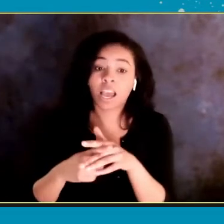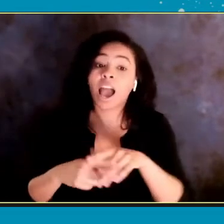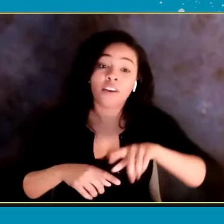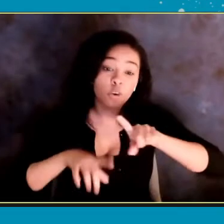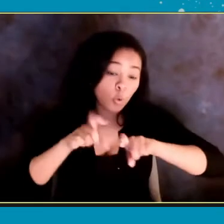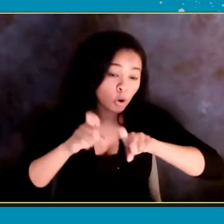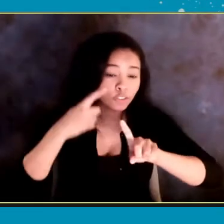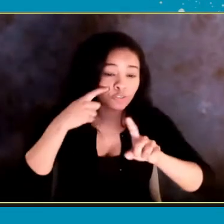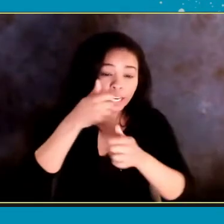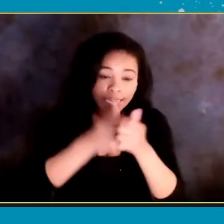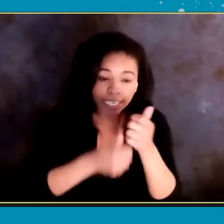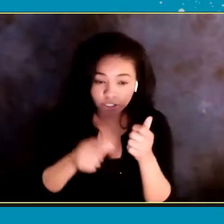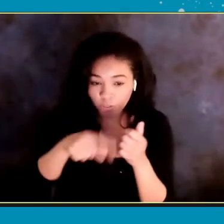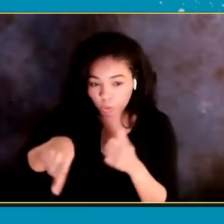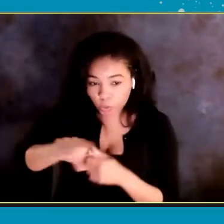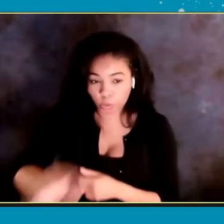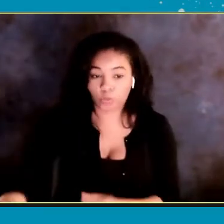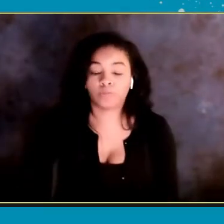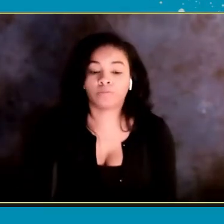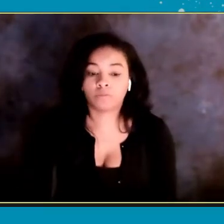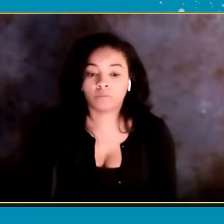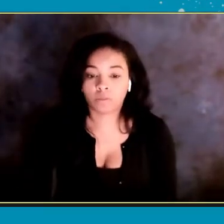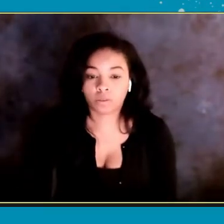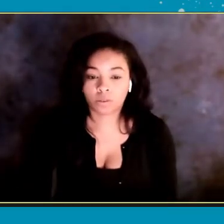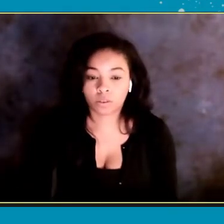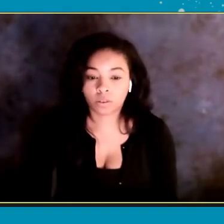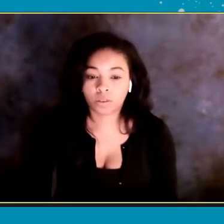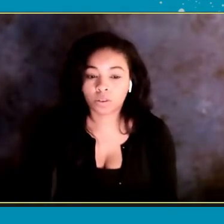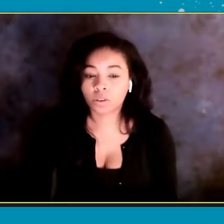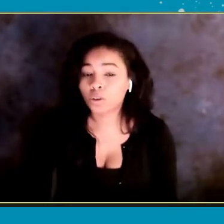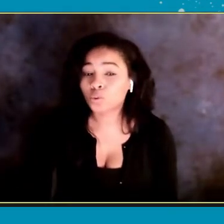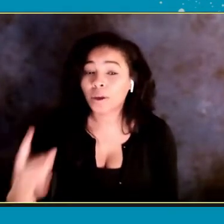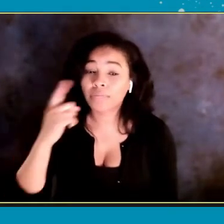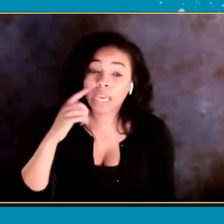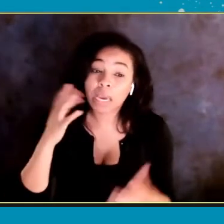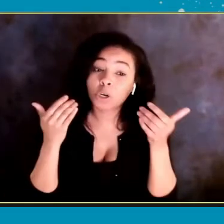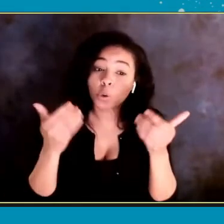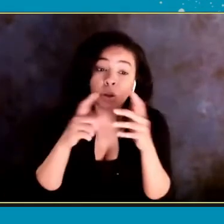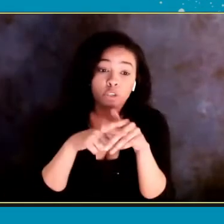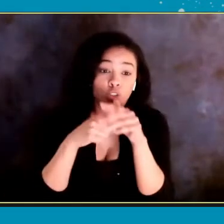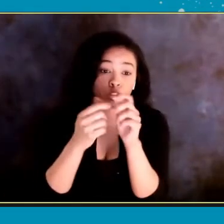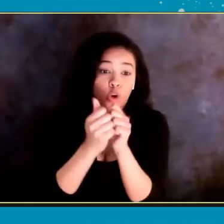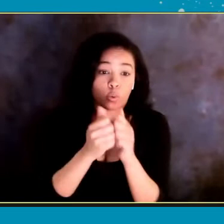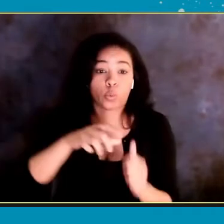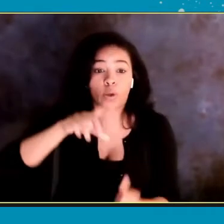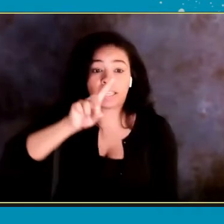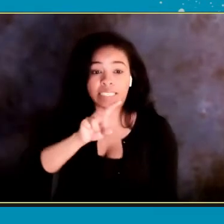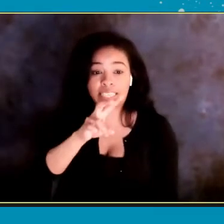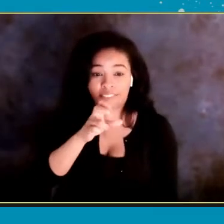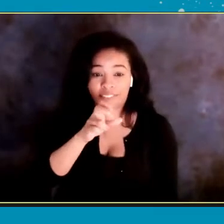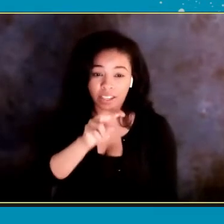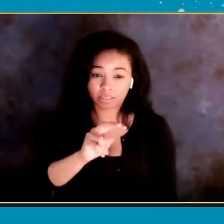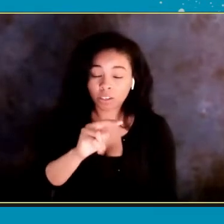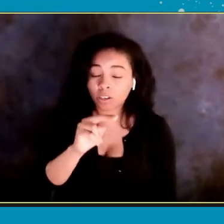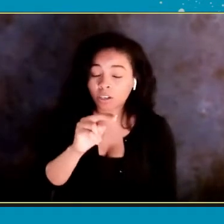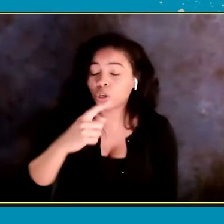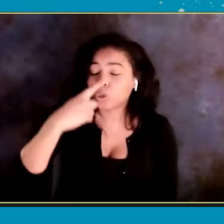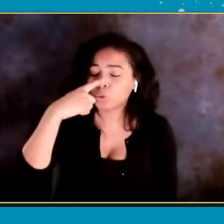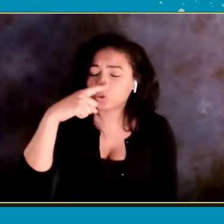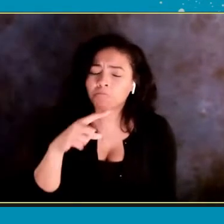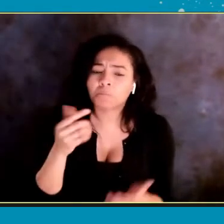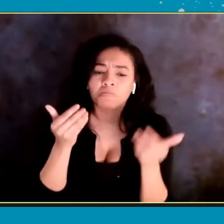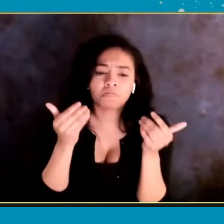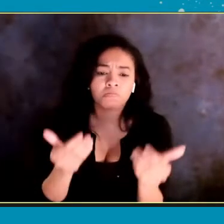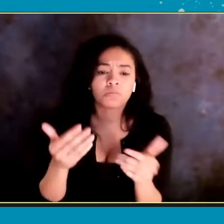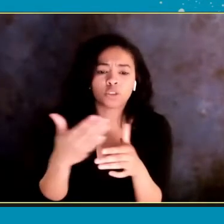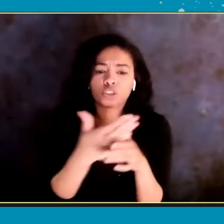of you. So I think I'll start with Devin. Could you share what's happening in